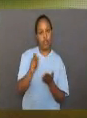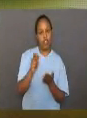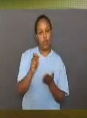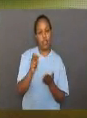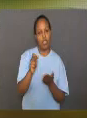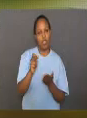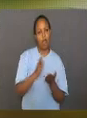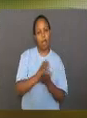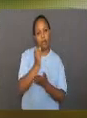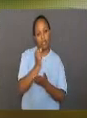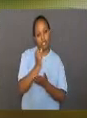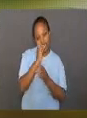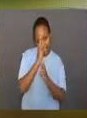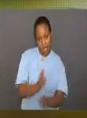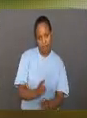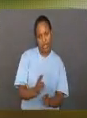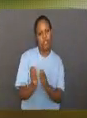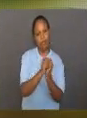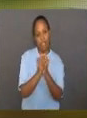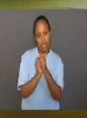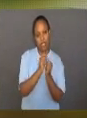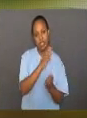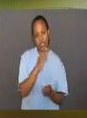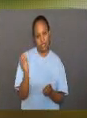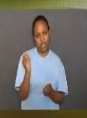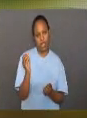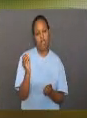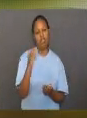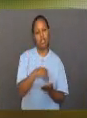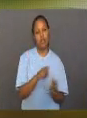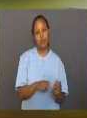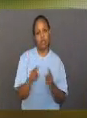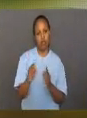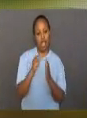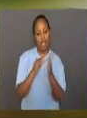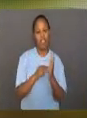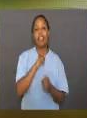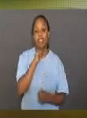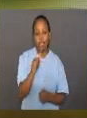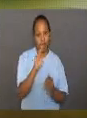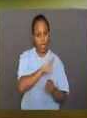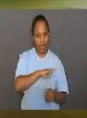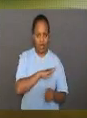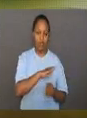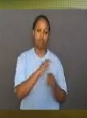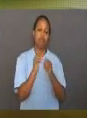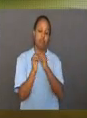democratic rights, as well as the struggle against unethical behavior.